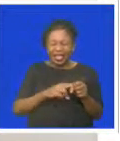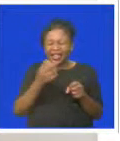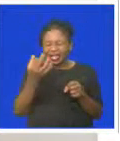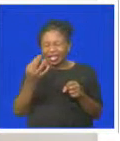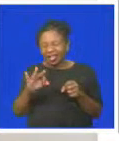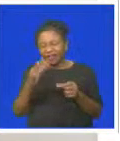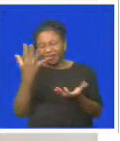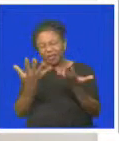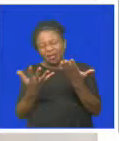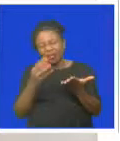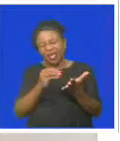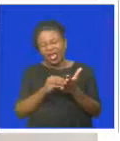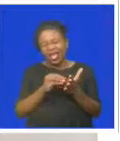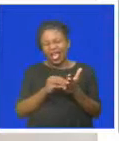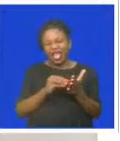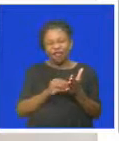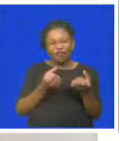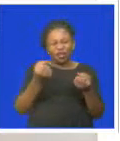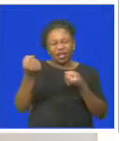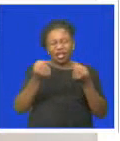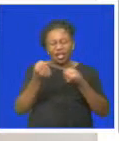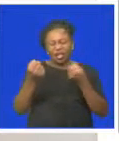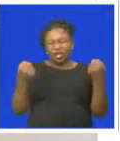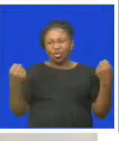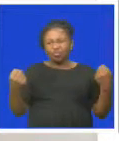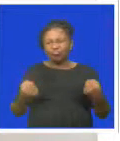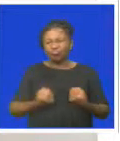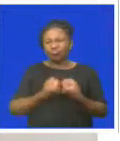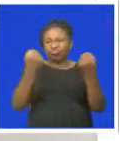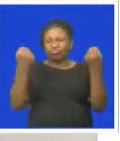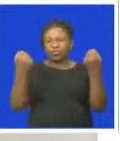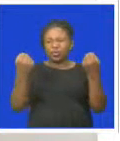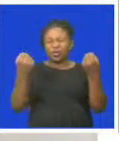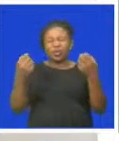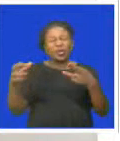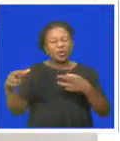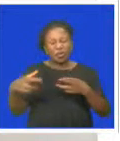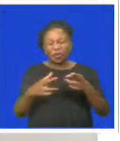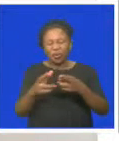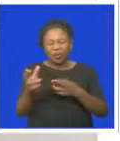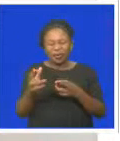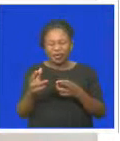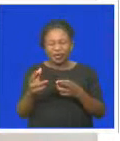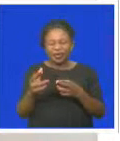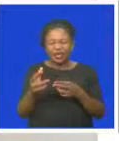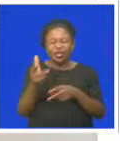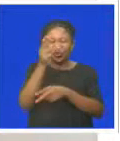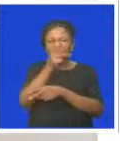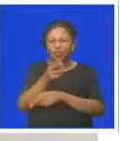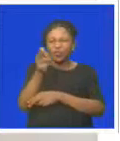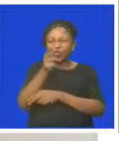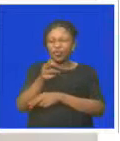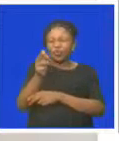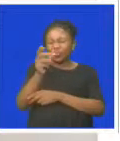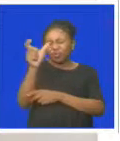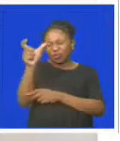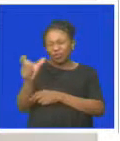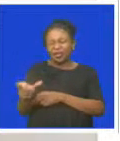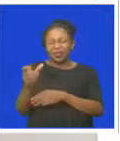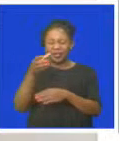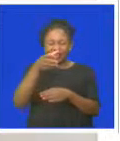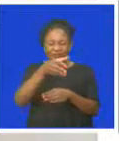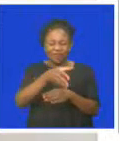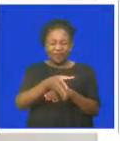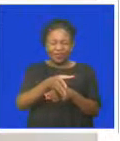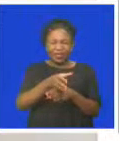such as accidents like car crashes. Okay, my lovely Lena, that is the importance